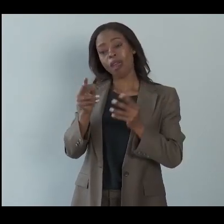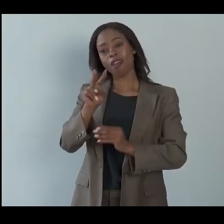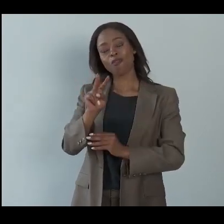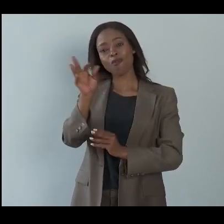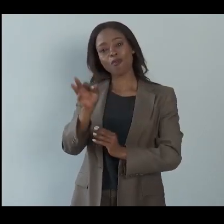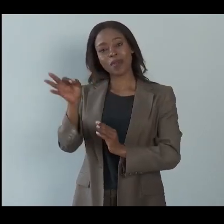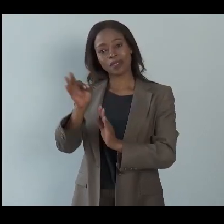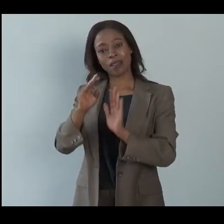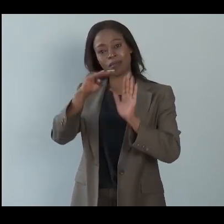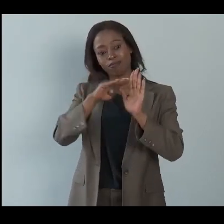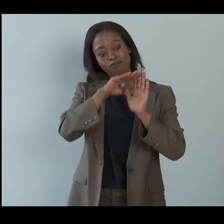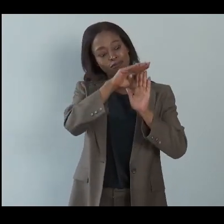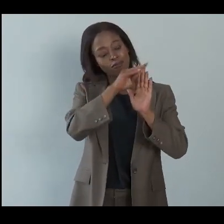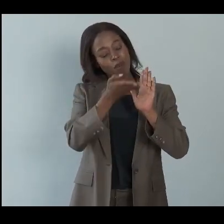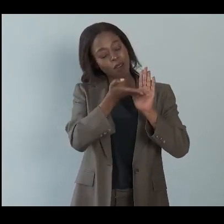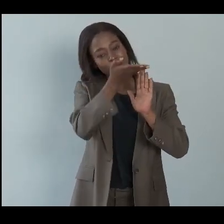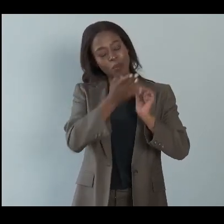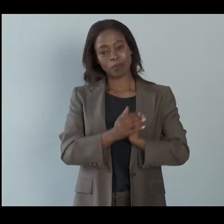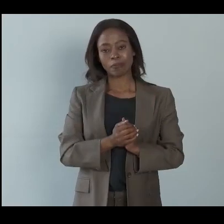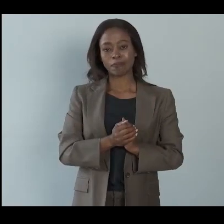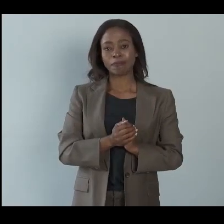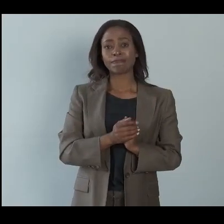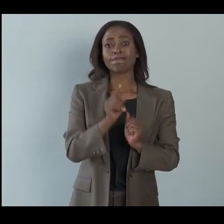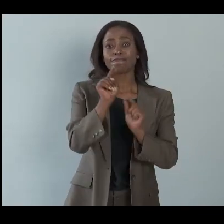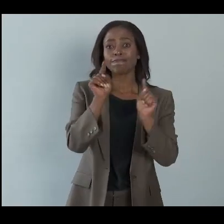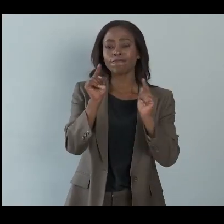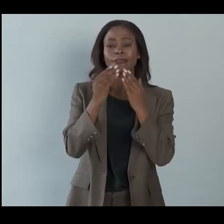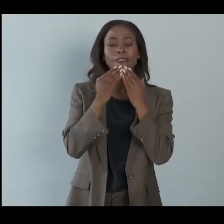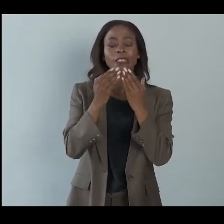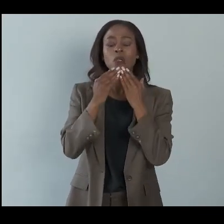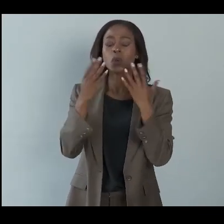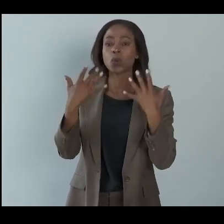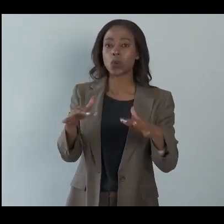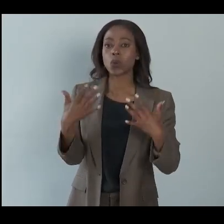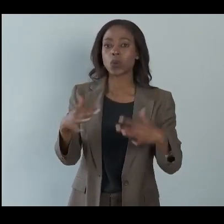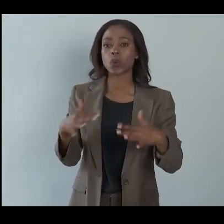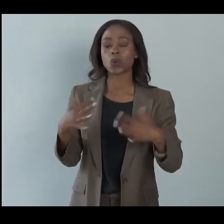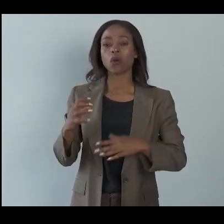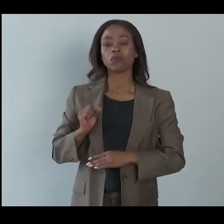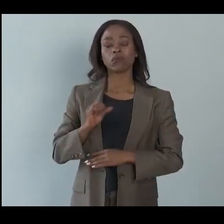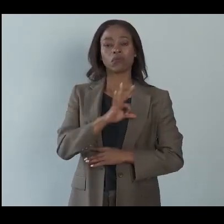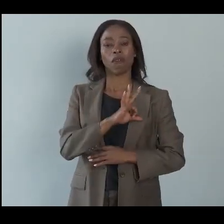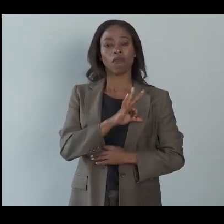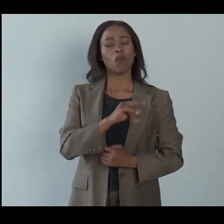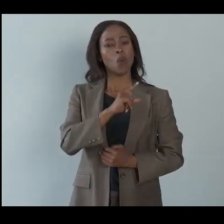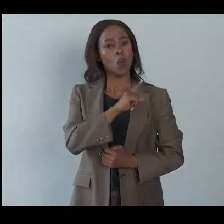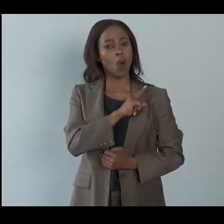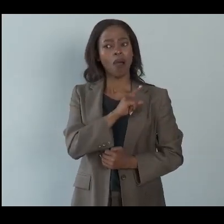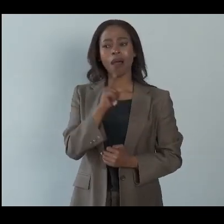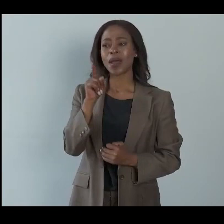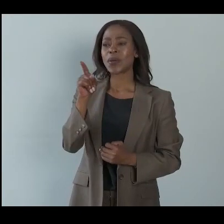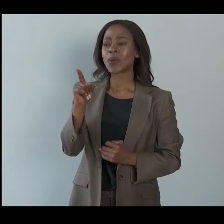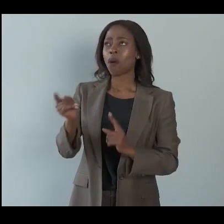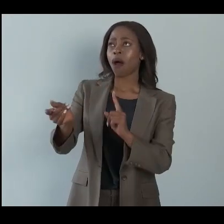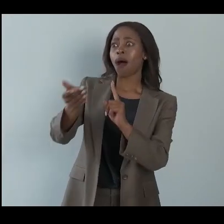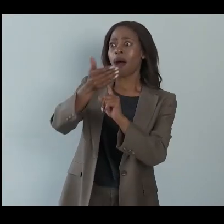slide. I would like to thank all of our people for all of their hard work during this period for achieving what I think is a pleasing and